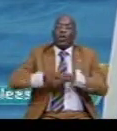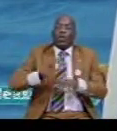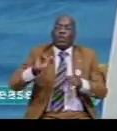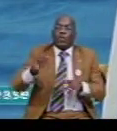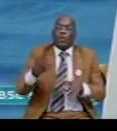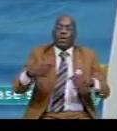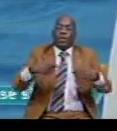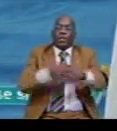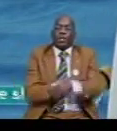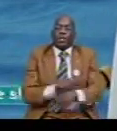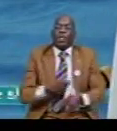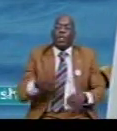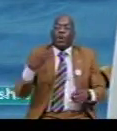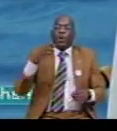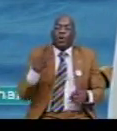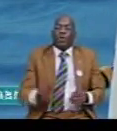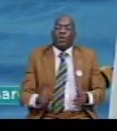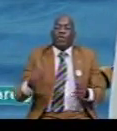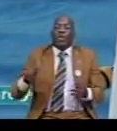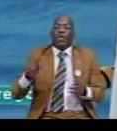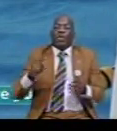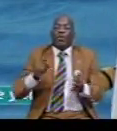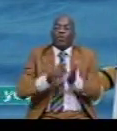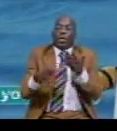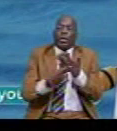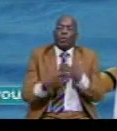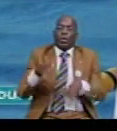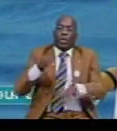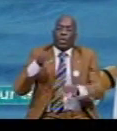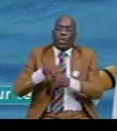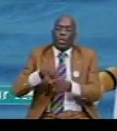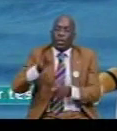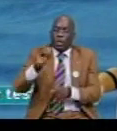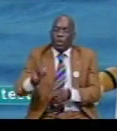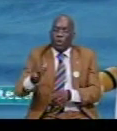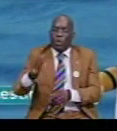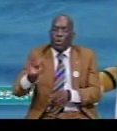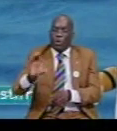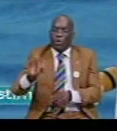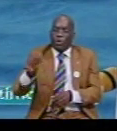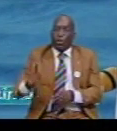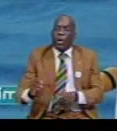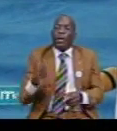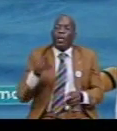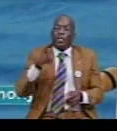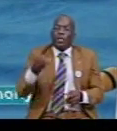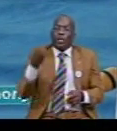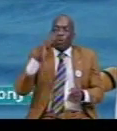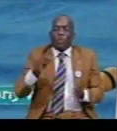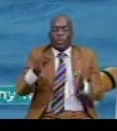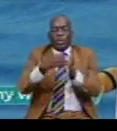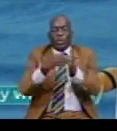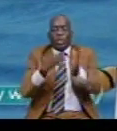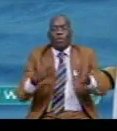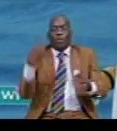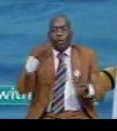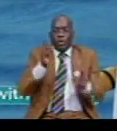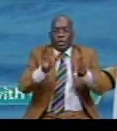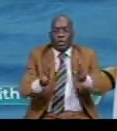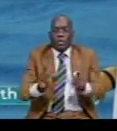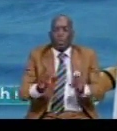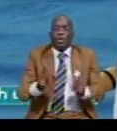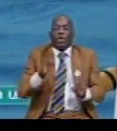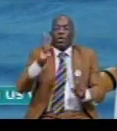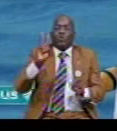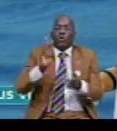a text that I've been shortlisted for the test there. And to the glory of God, about a week or two